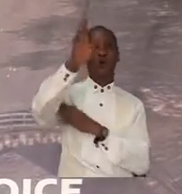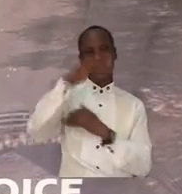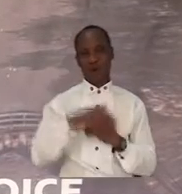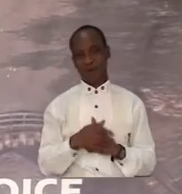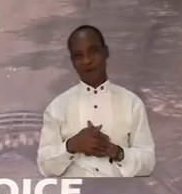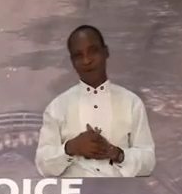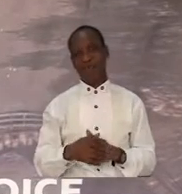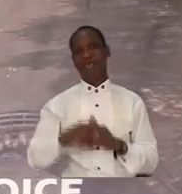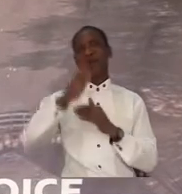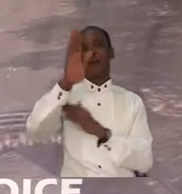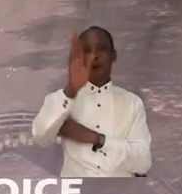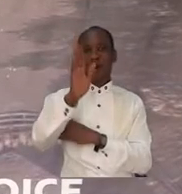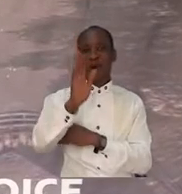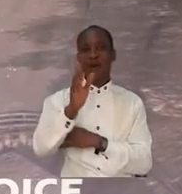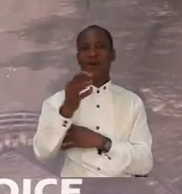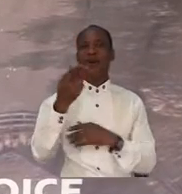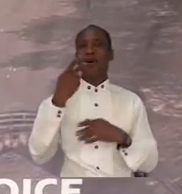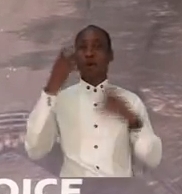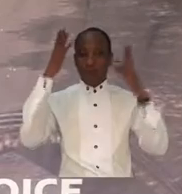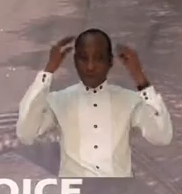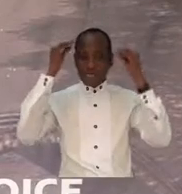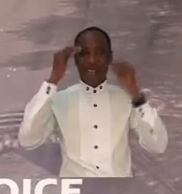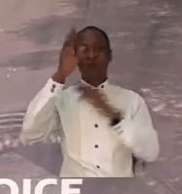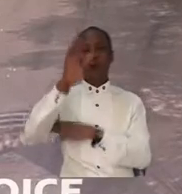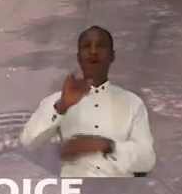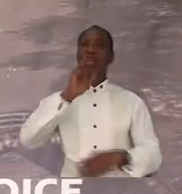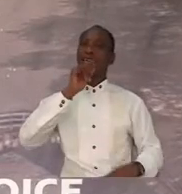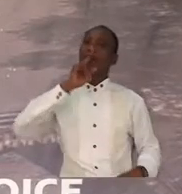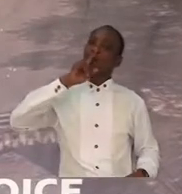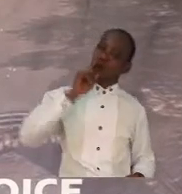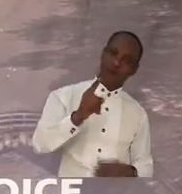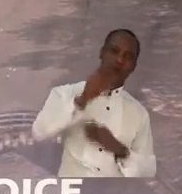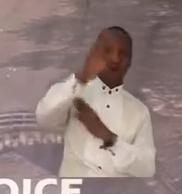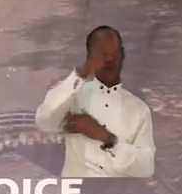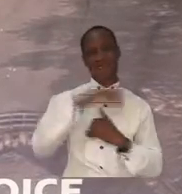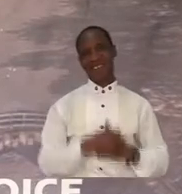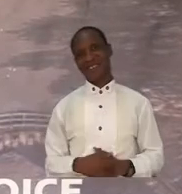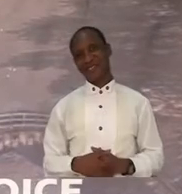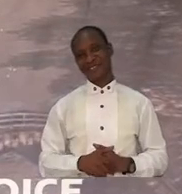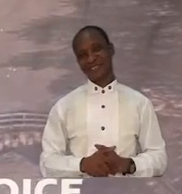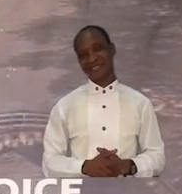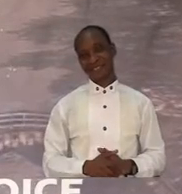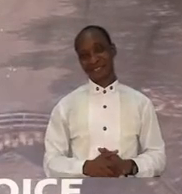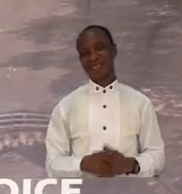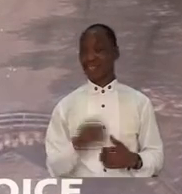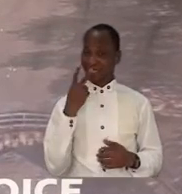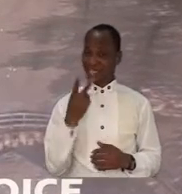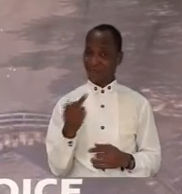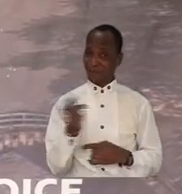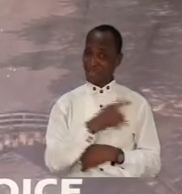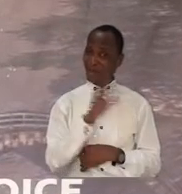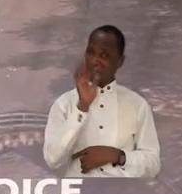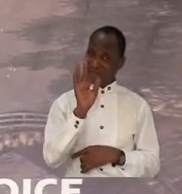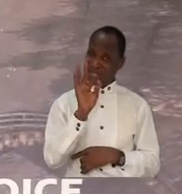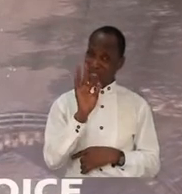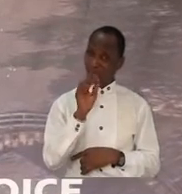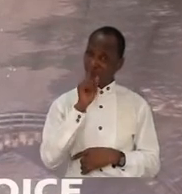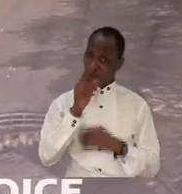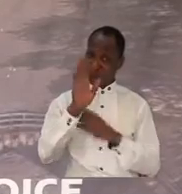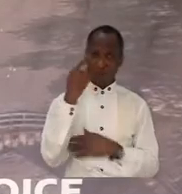of Moses is God sa o yankopon we ene ye kanasem ene wo